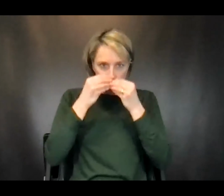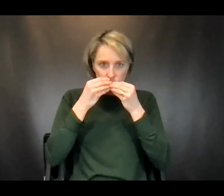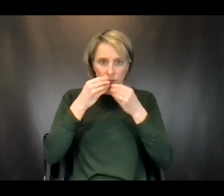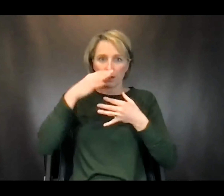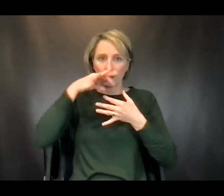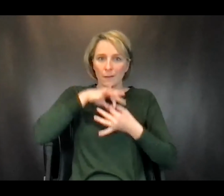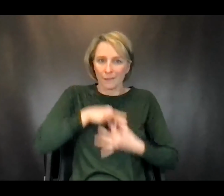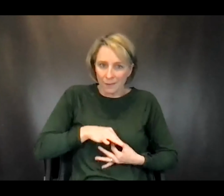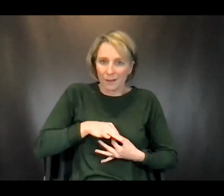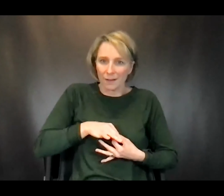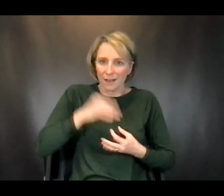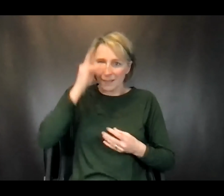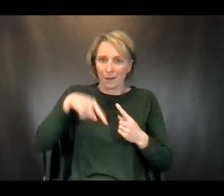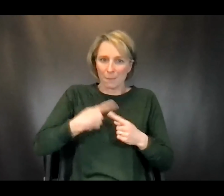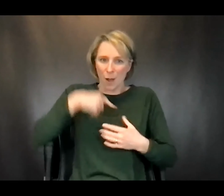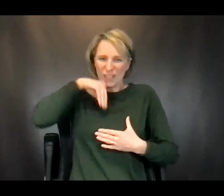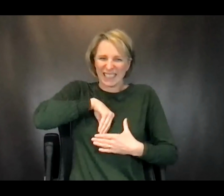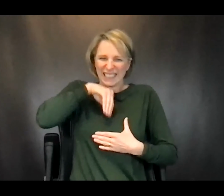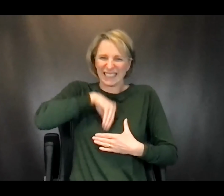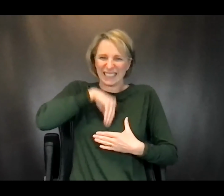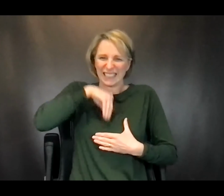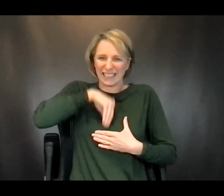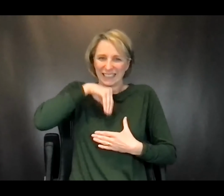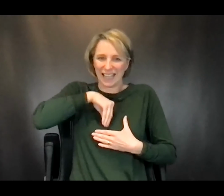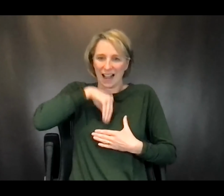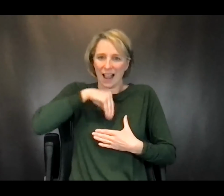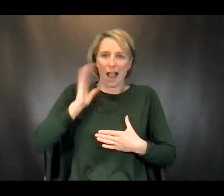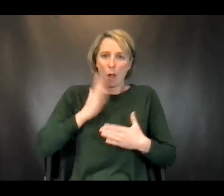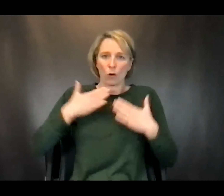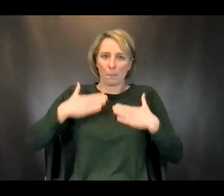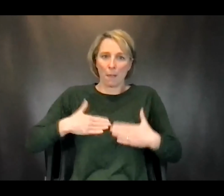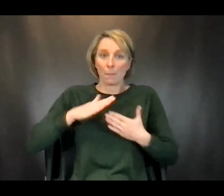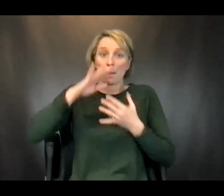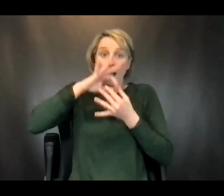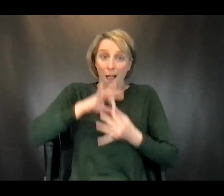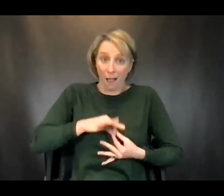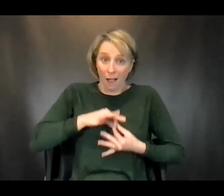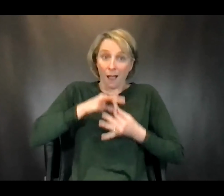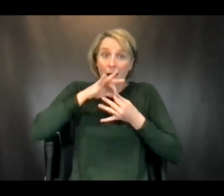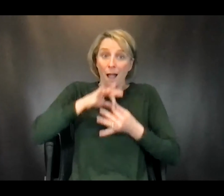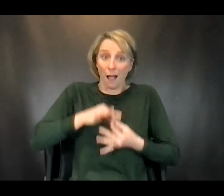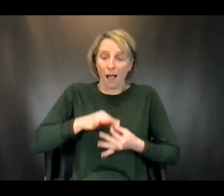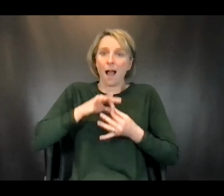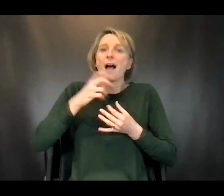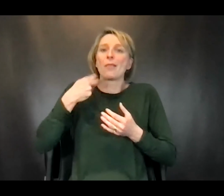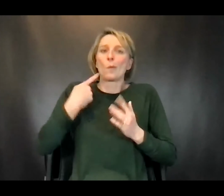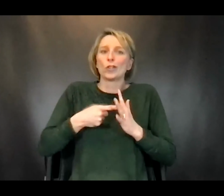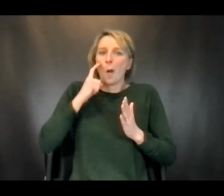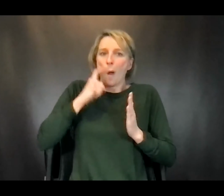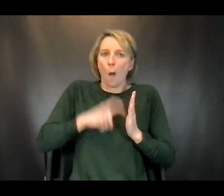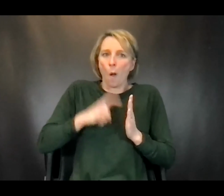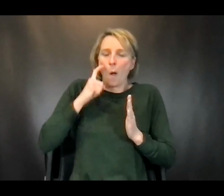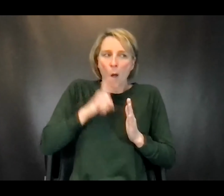to start to develop this skill of noticing. And that's what mindfulness is really